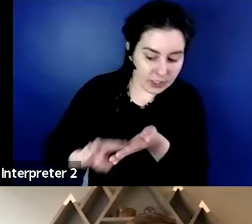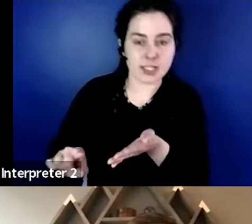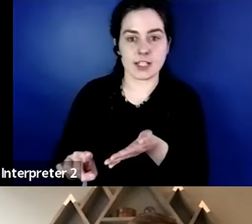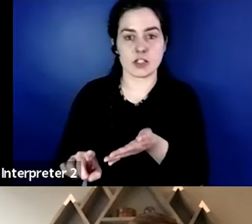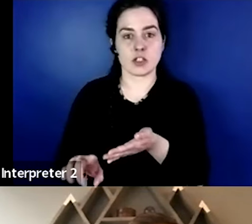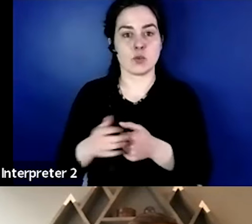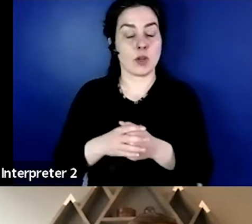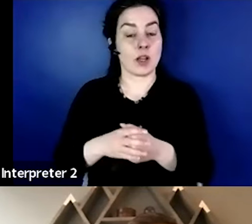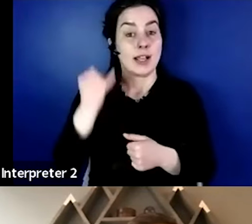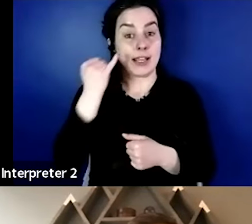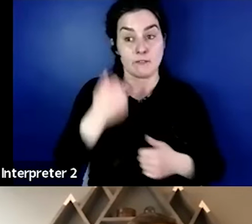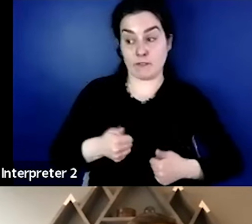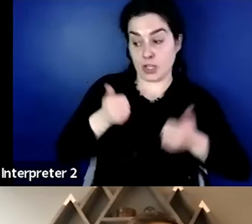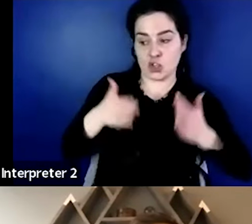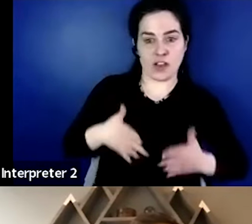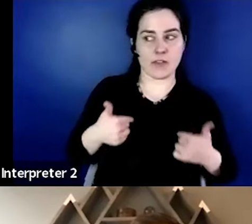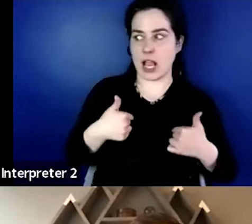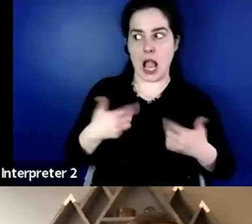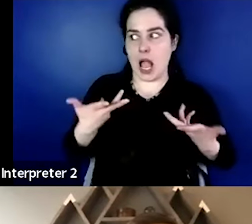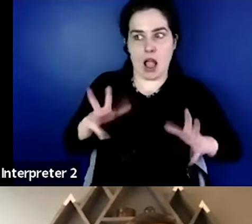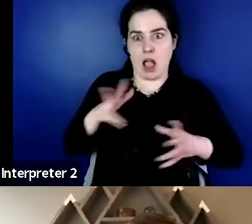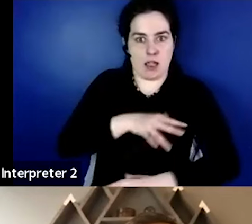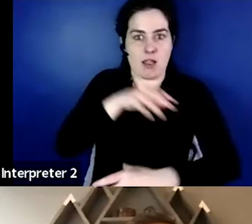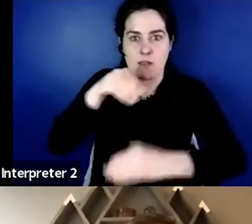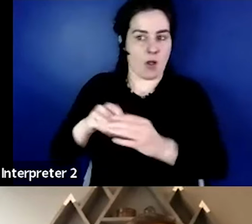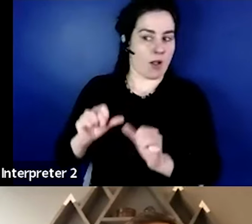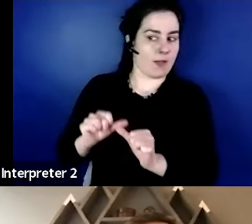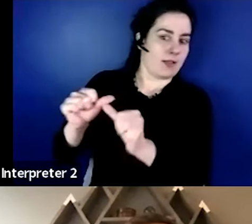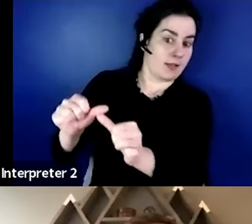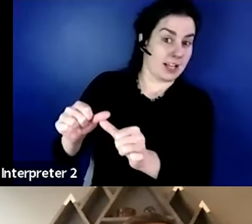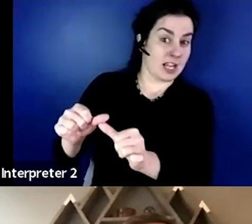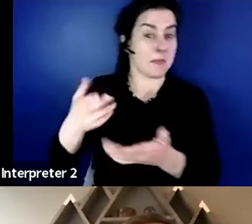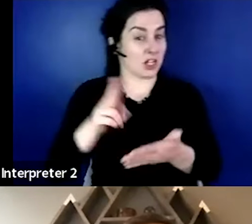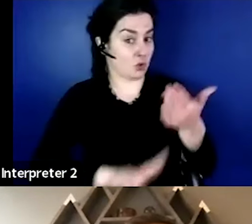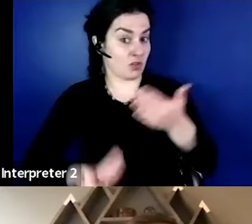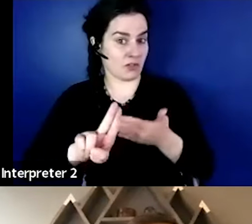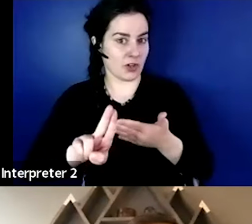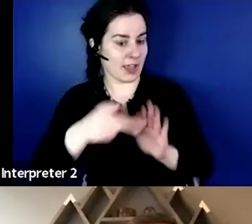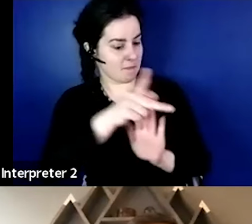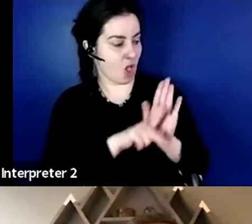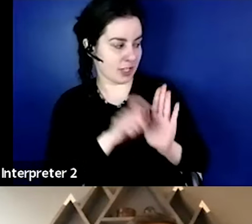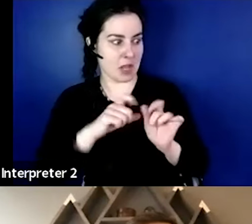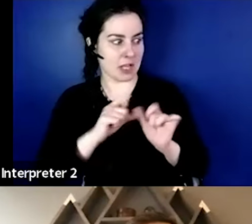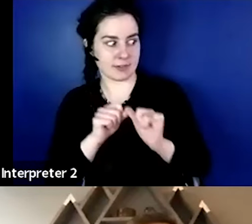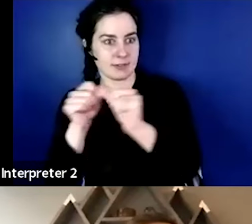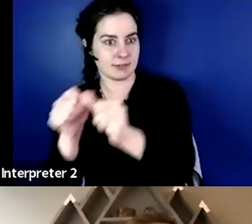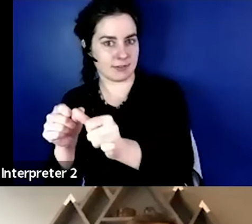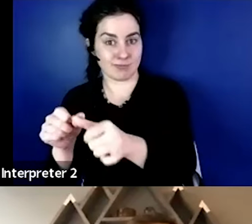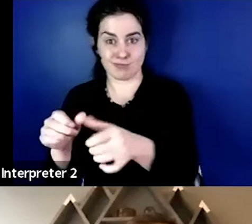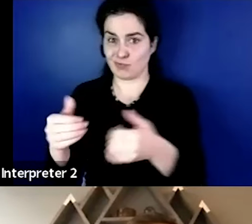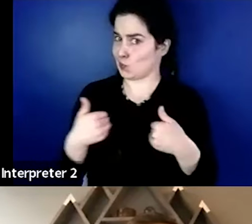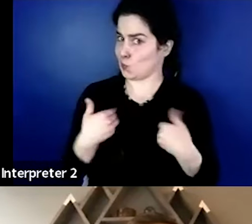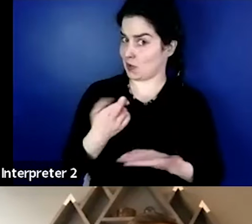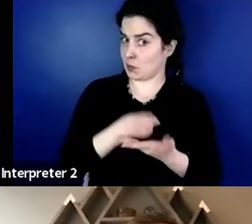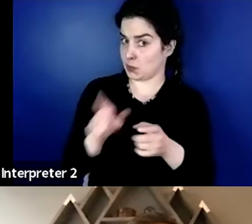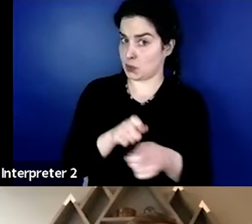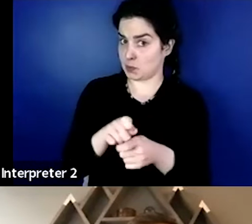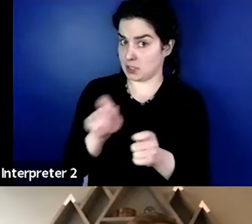where survivors may not want to participate. Is there a resource that speaks specifically to this?